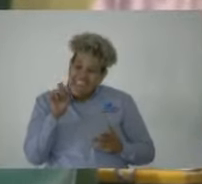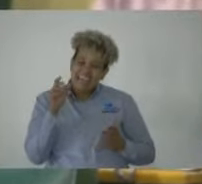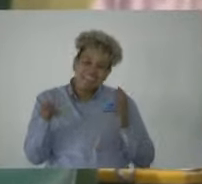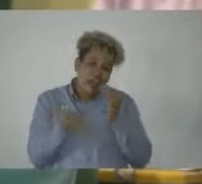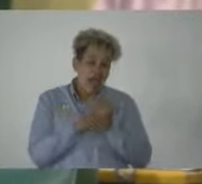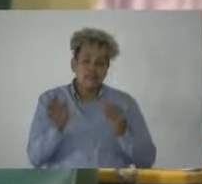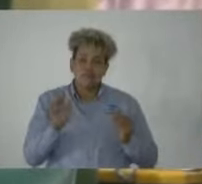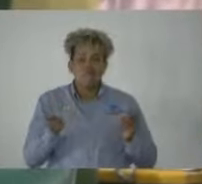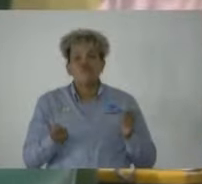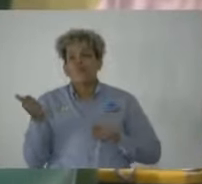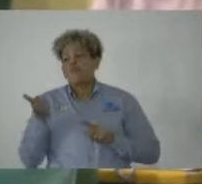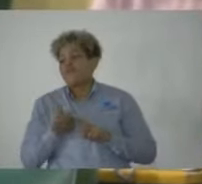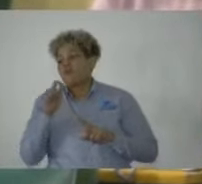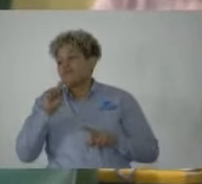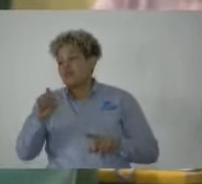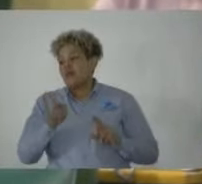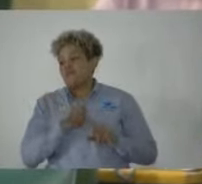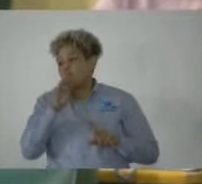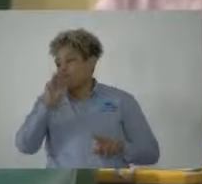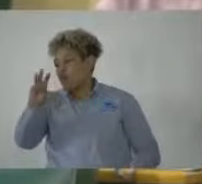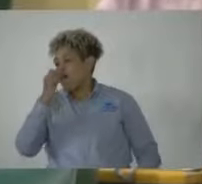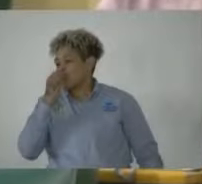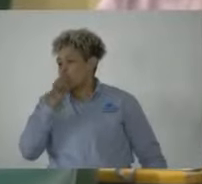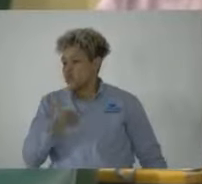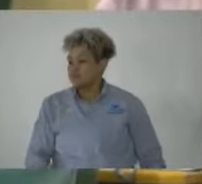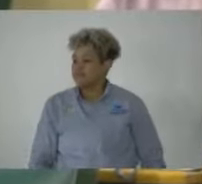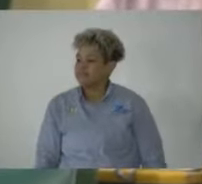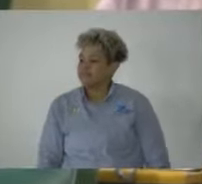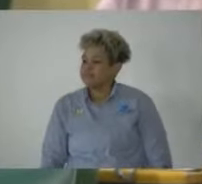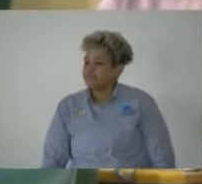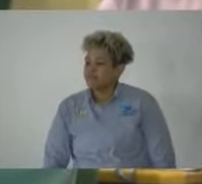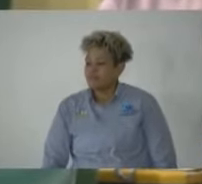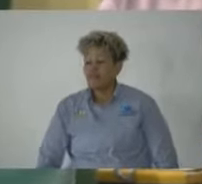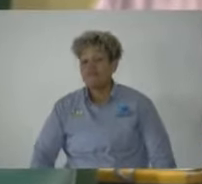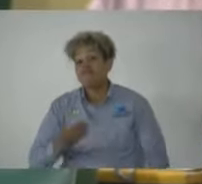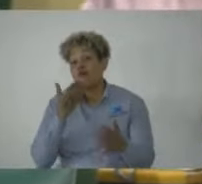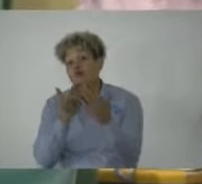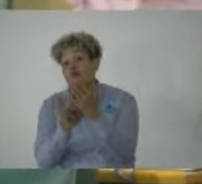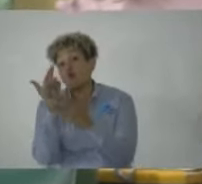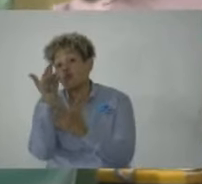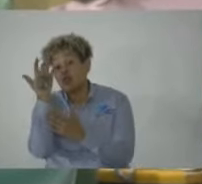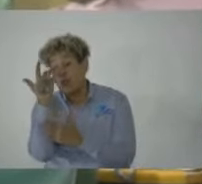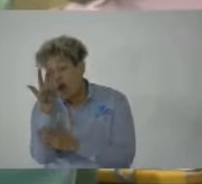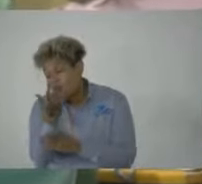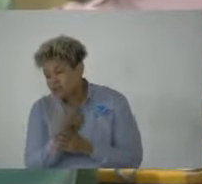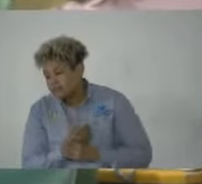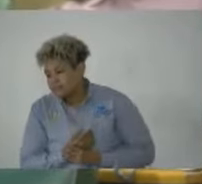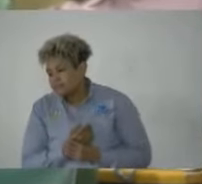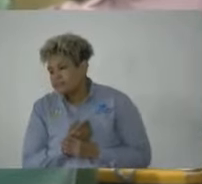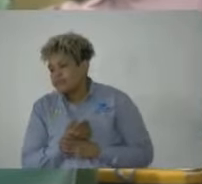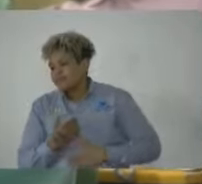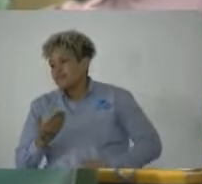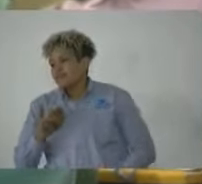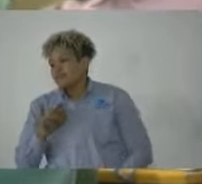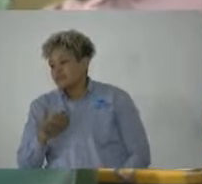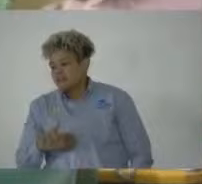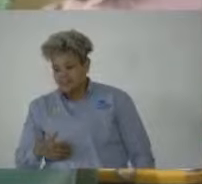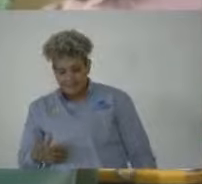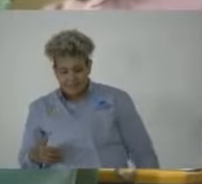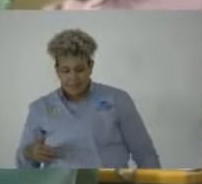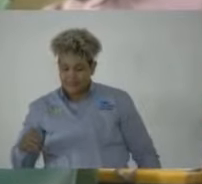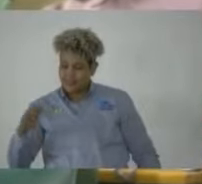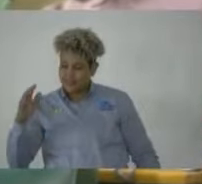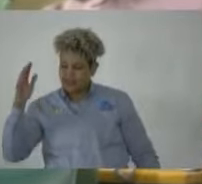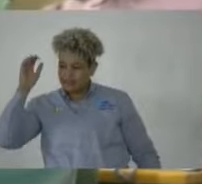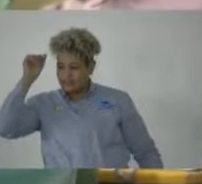because of removing GCT from raw foods. For good measure, Madam Speaker, I have noted, Mr. Speaker,